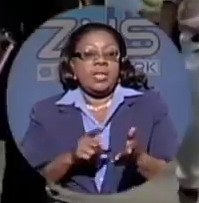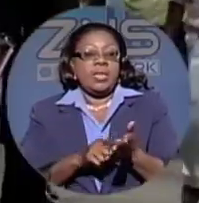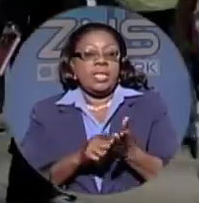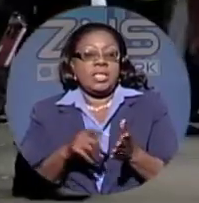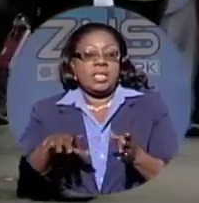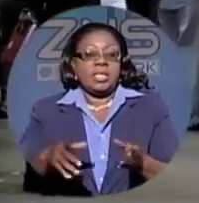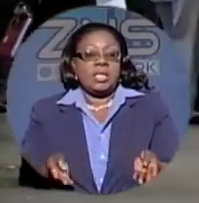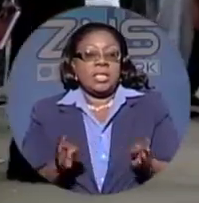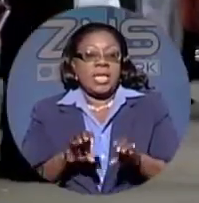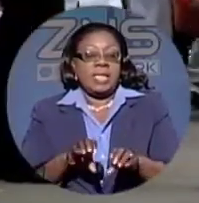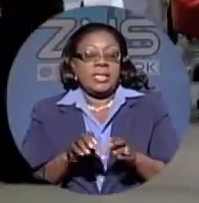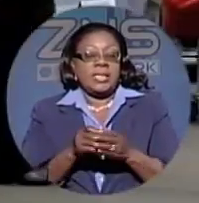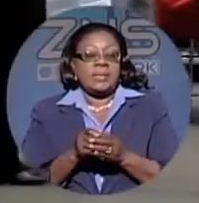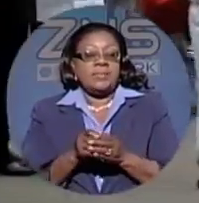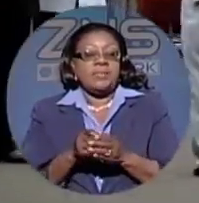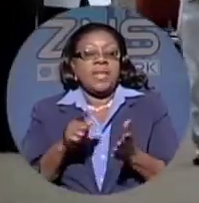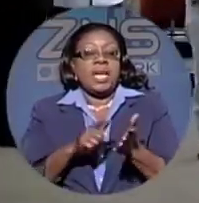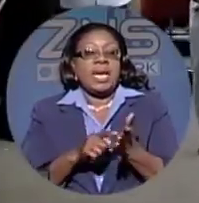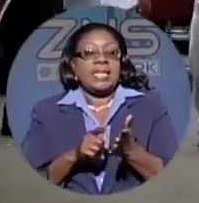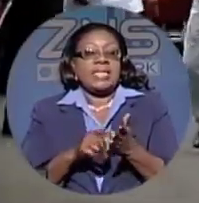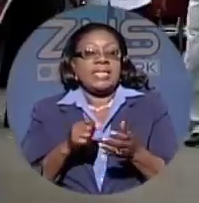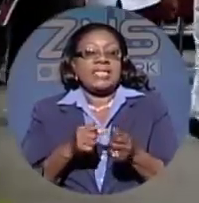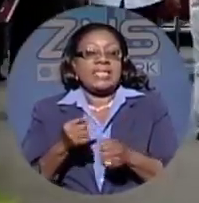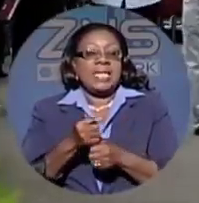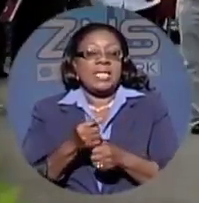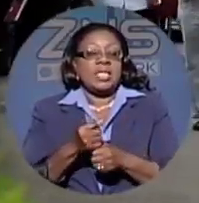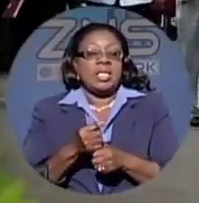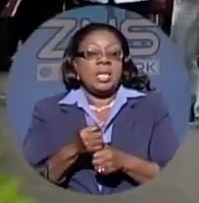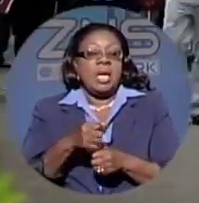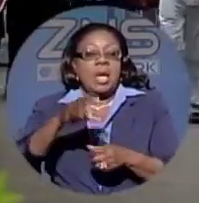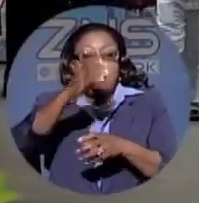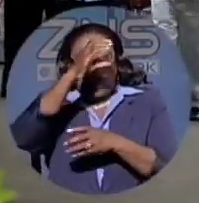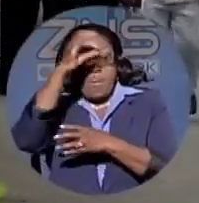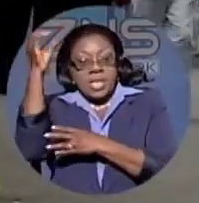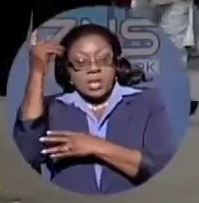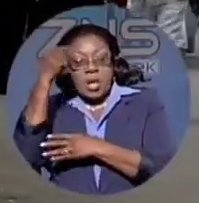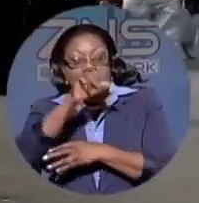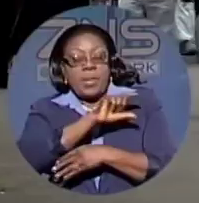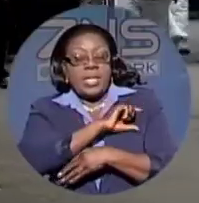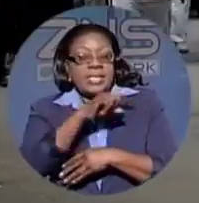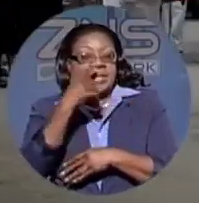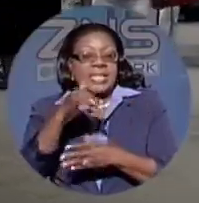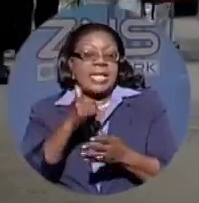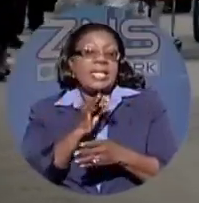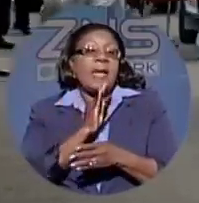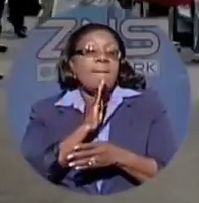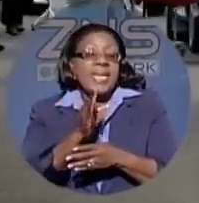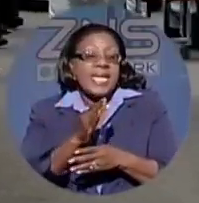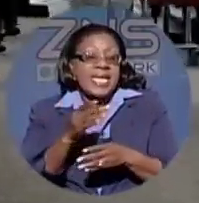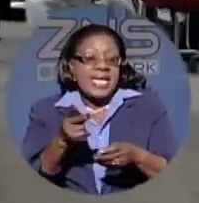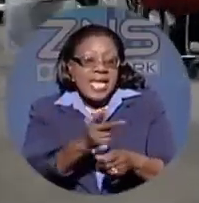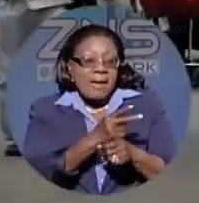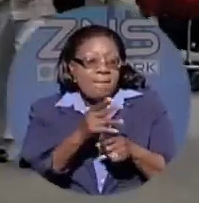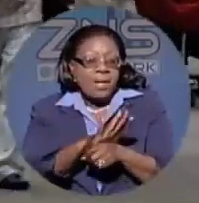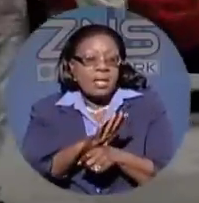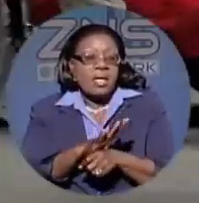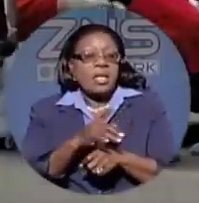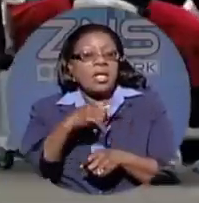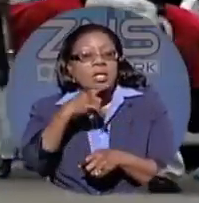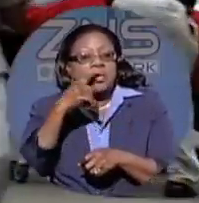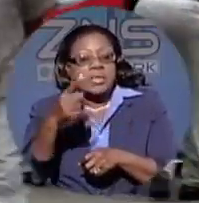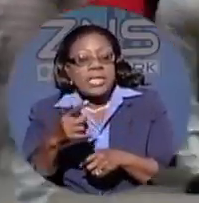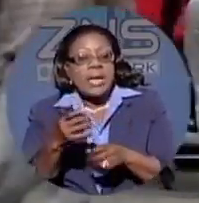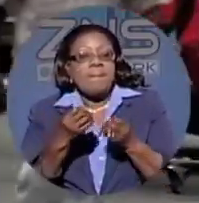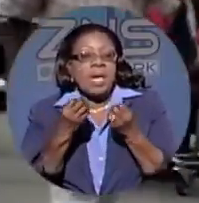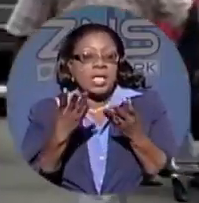discovery that we have. At this stage, Commissioner of Police Ellison Greenslade said they were being careful not to say much. We do have something to tell